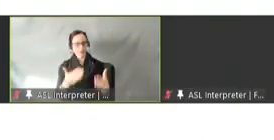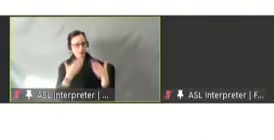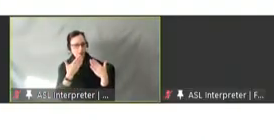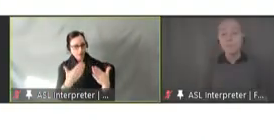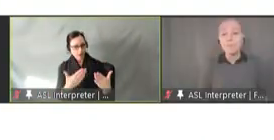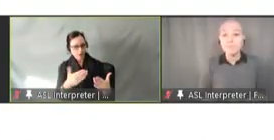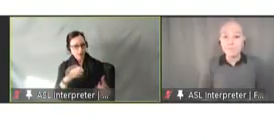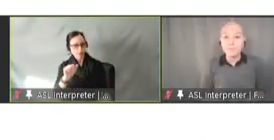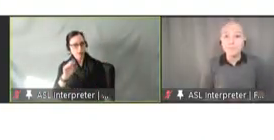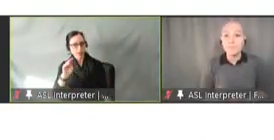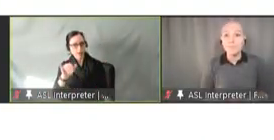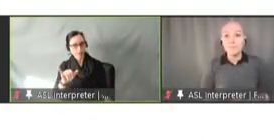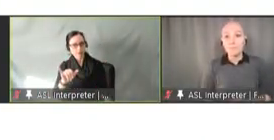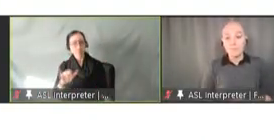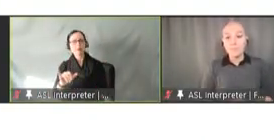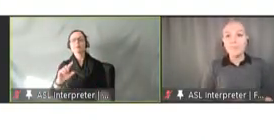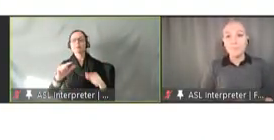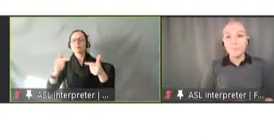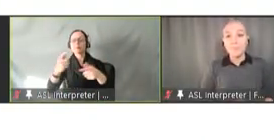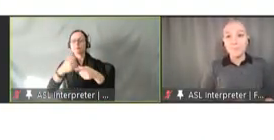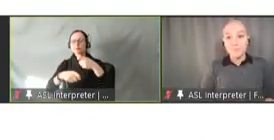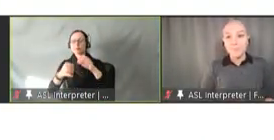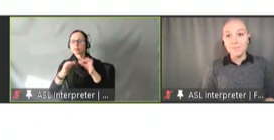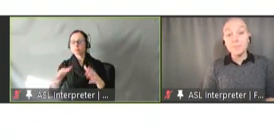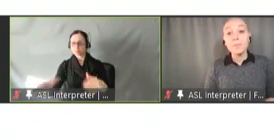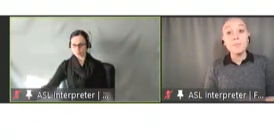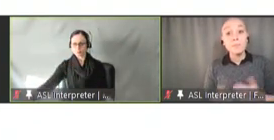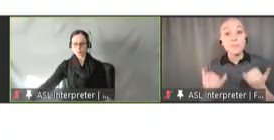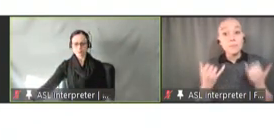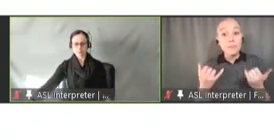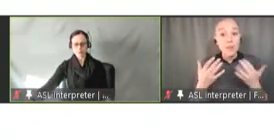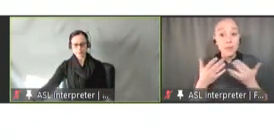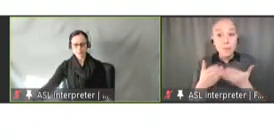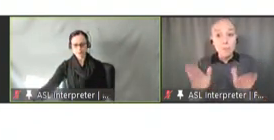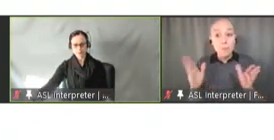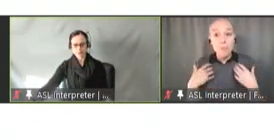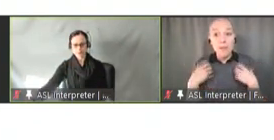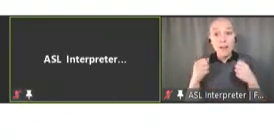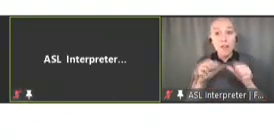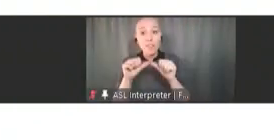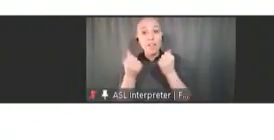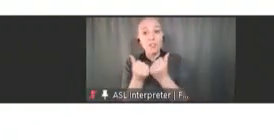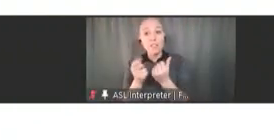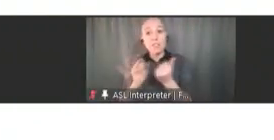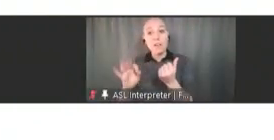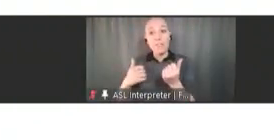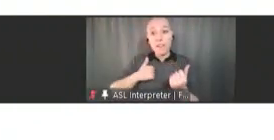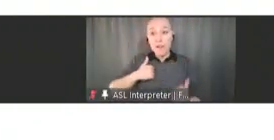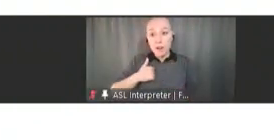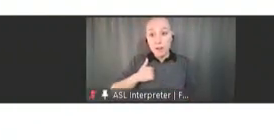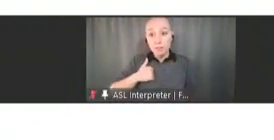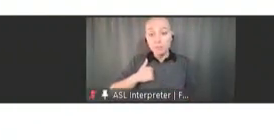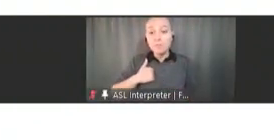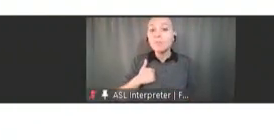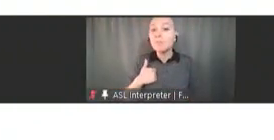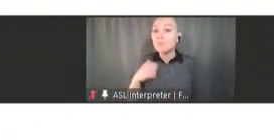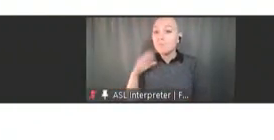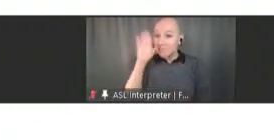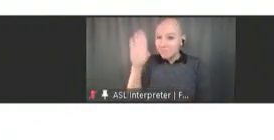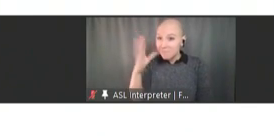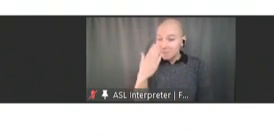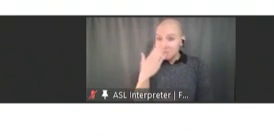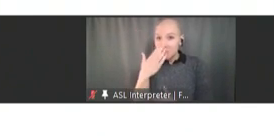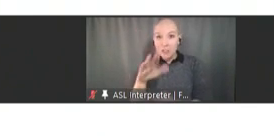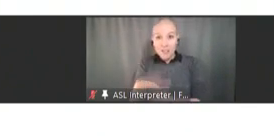much, Amy. Public Health Agency of Canada. Thank you, Dr. Hopkins. Erin Henry here,